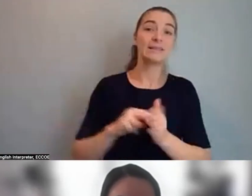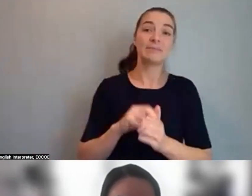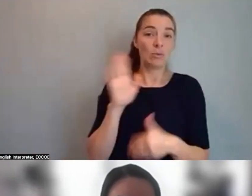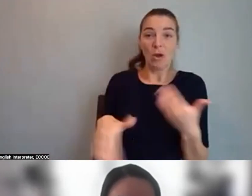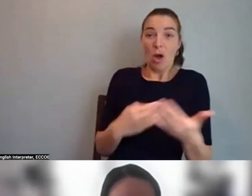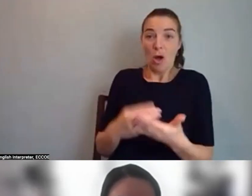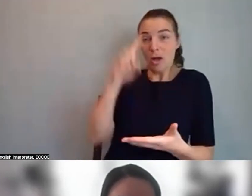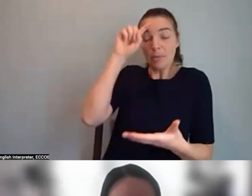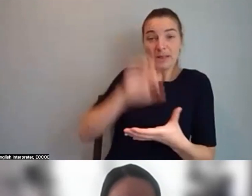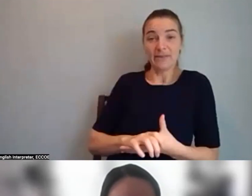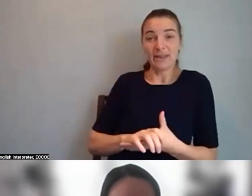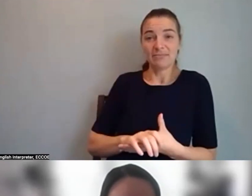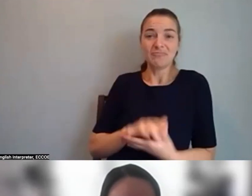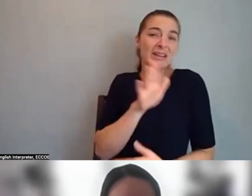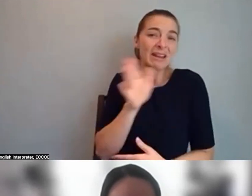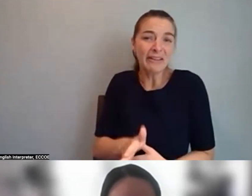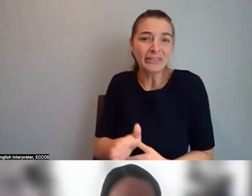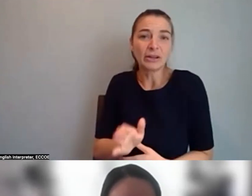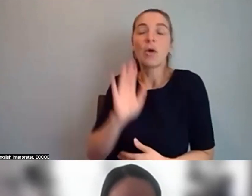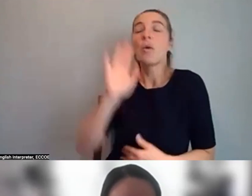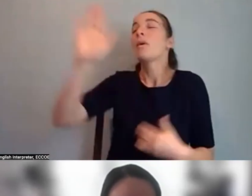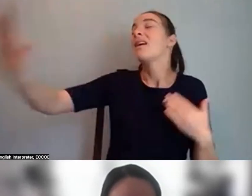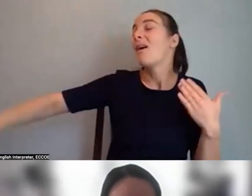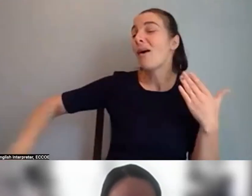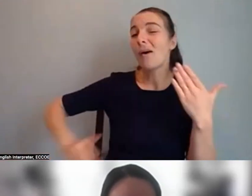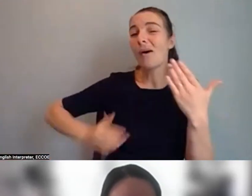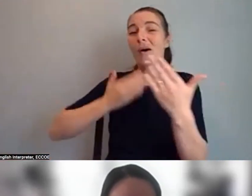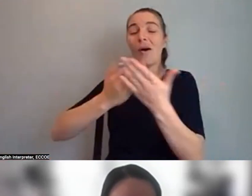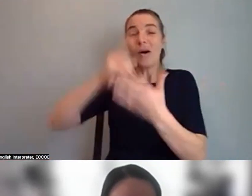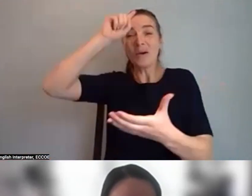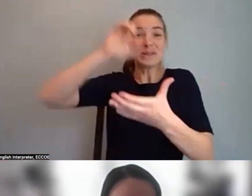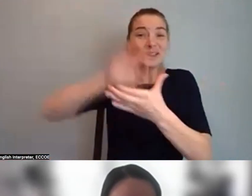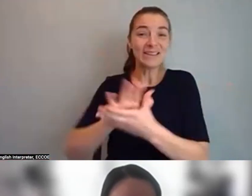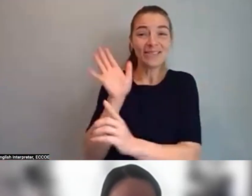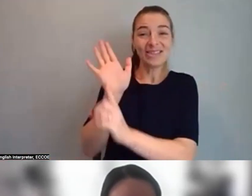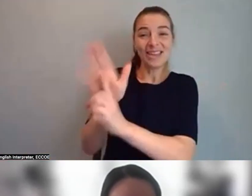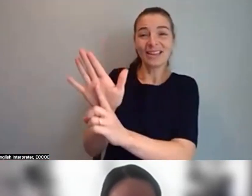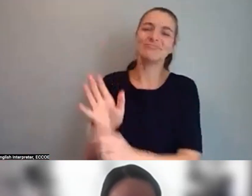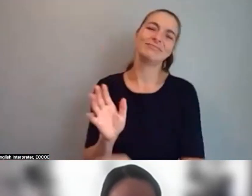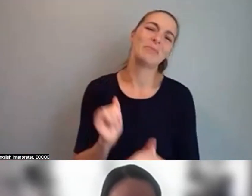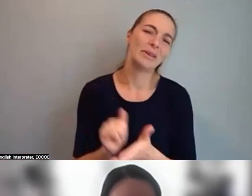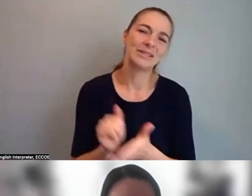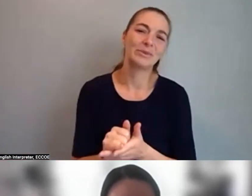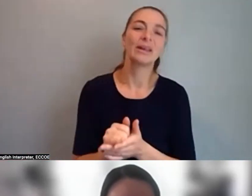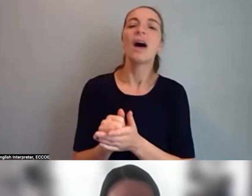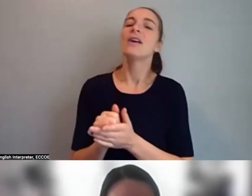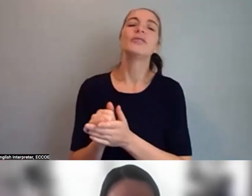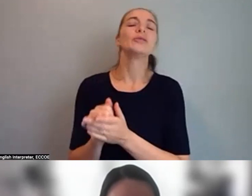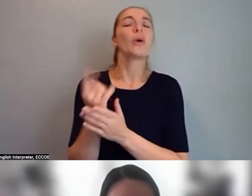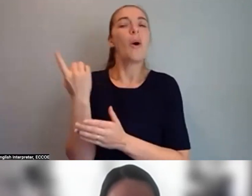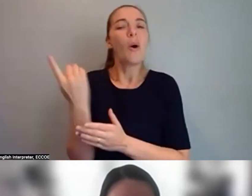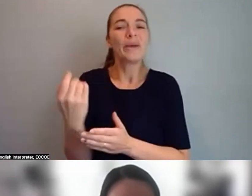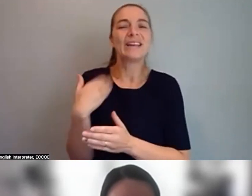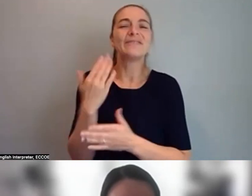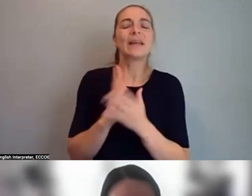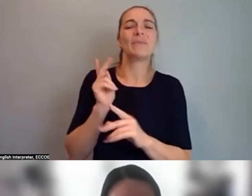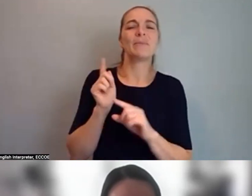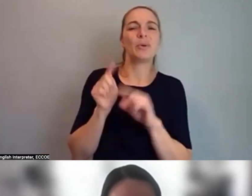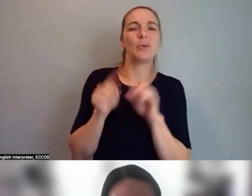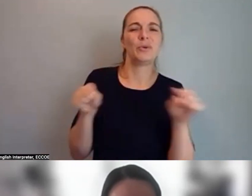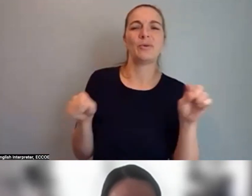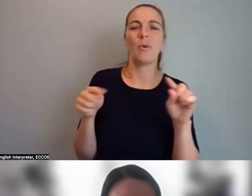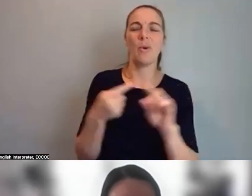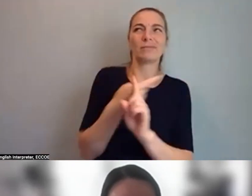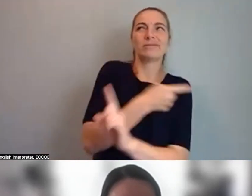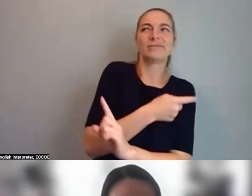like, universal belief in X, or Z. You always had people for whom it didn't make sense, you know, or it didn't quite fit. And so